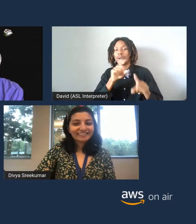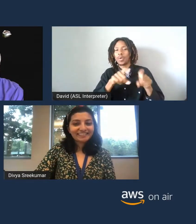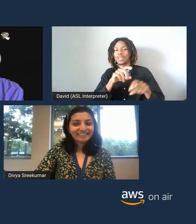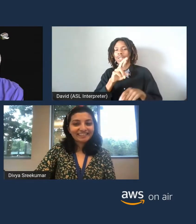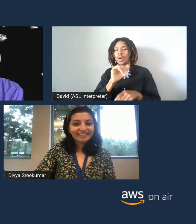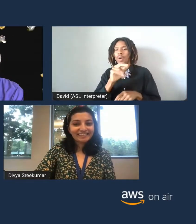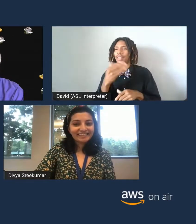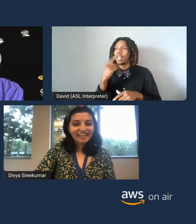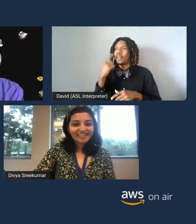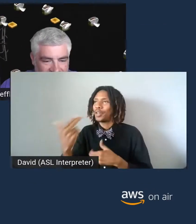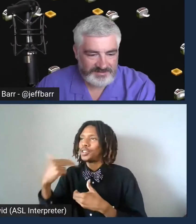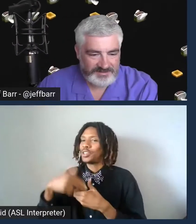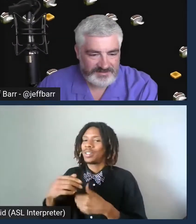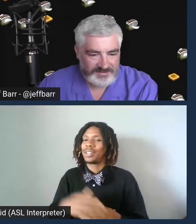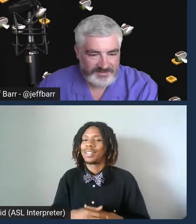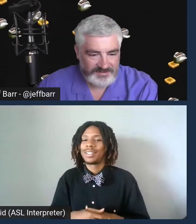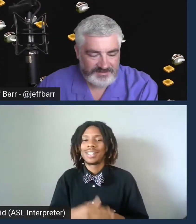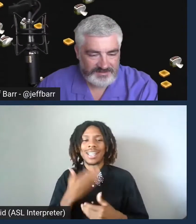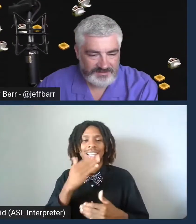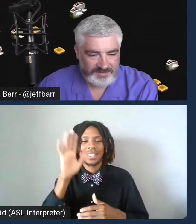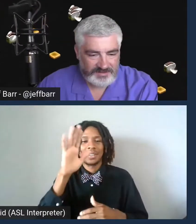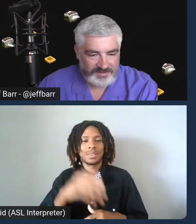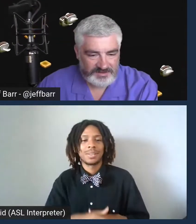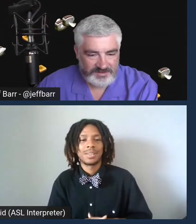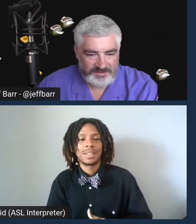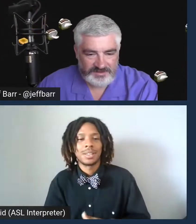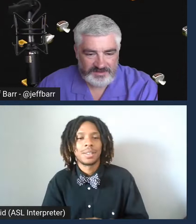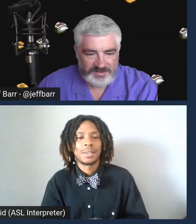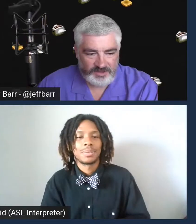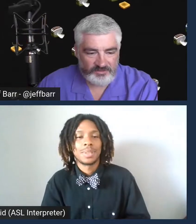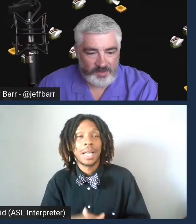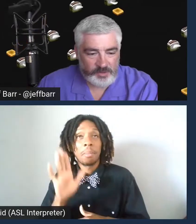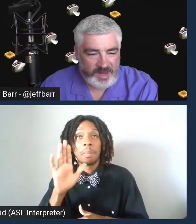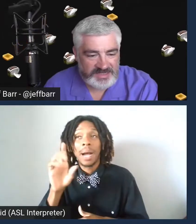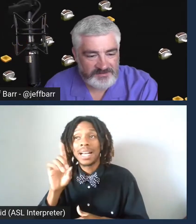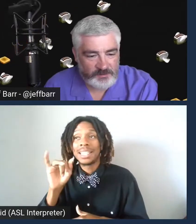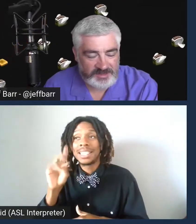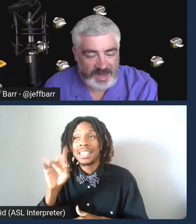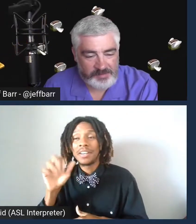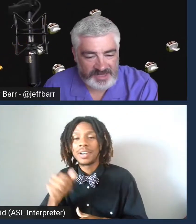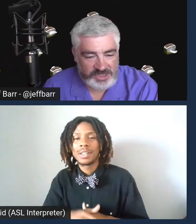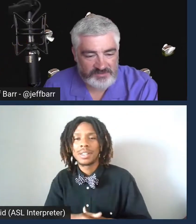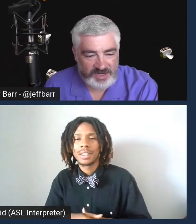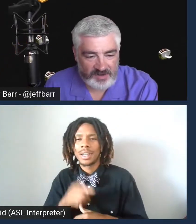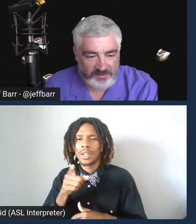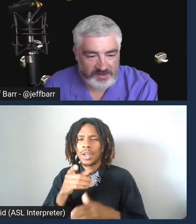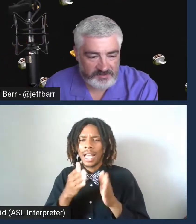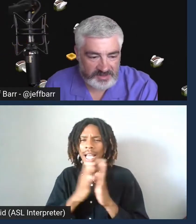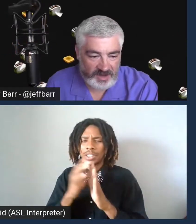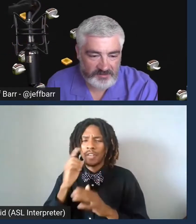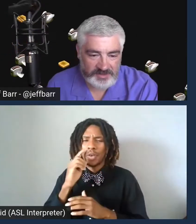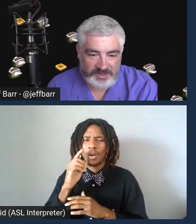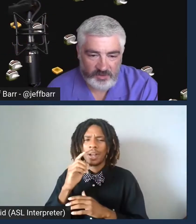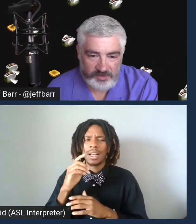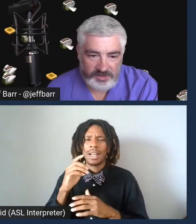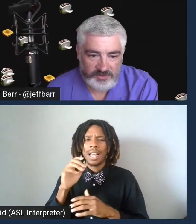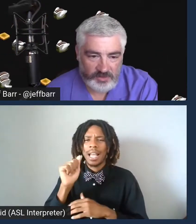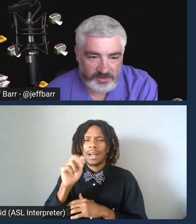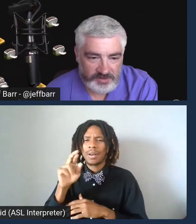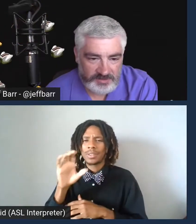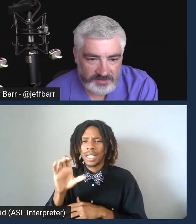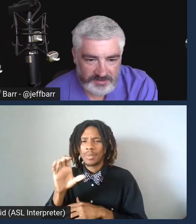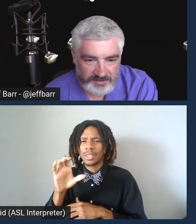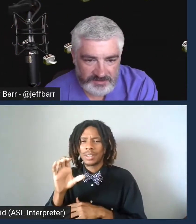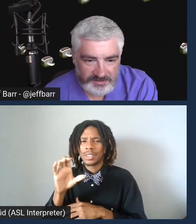show. Yes, thank you. Bye, Divya. So, yeah. Rob, were you asking for an application recovery